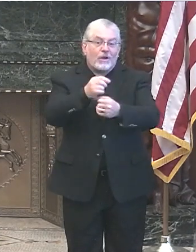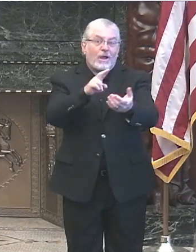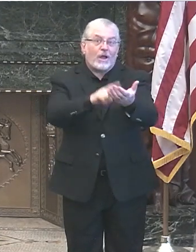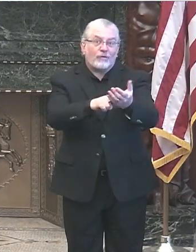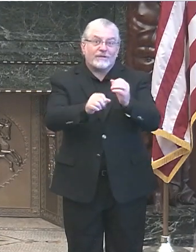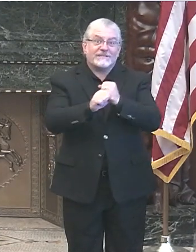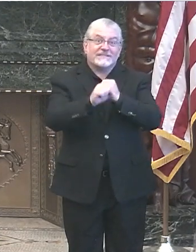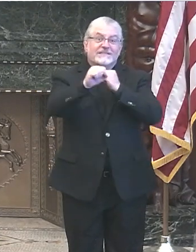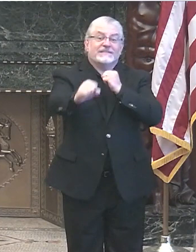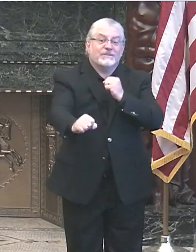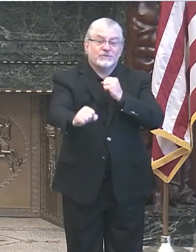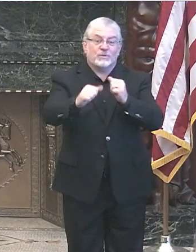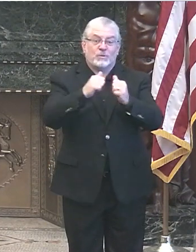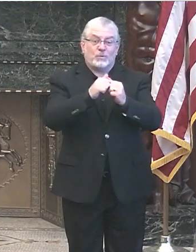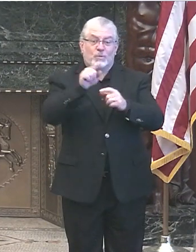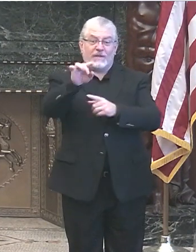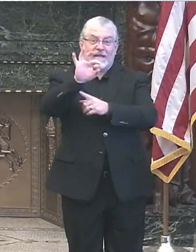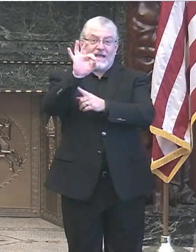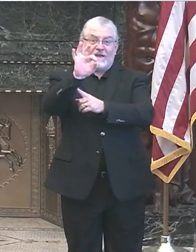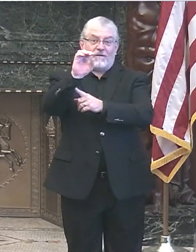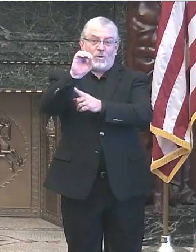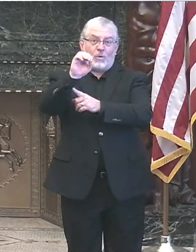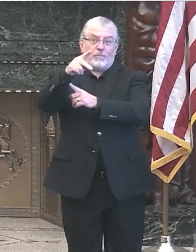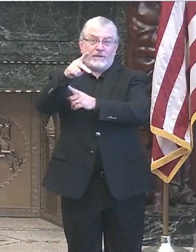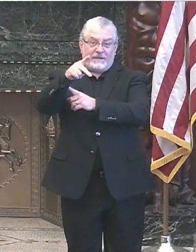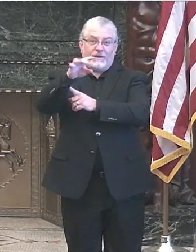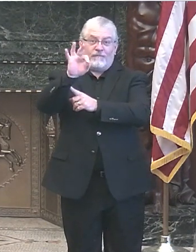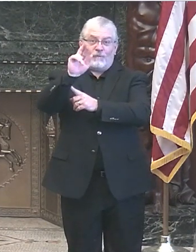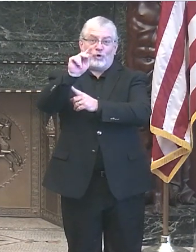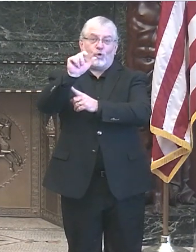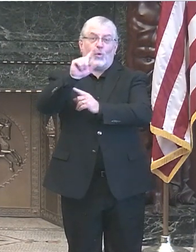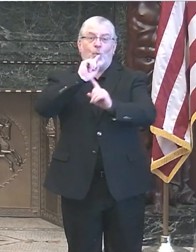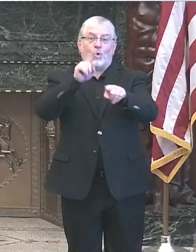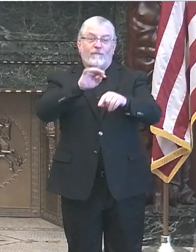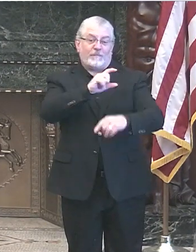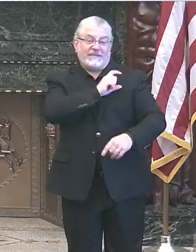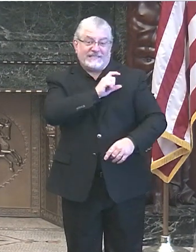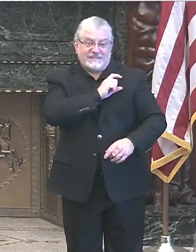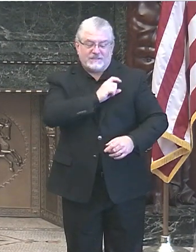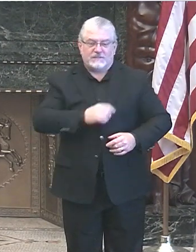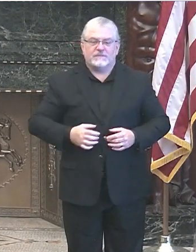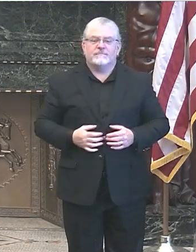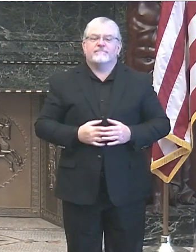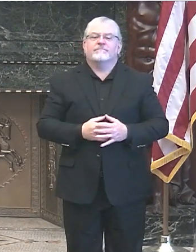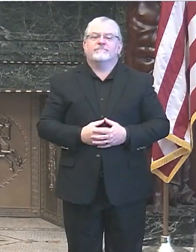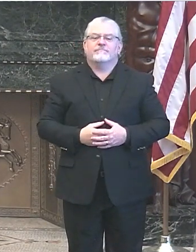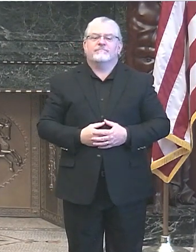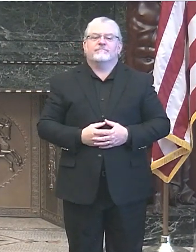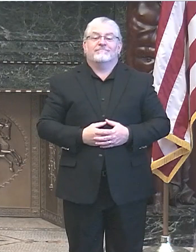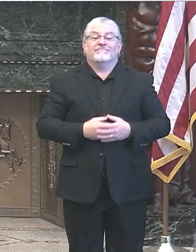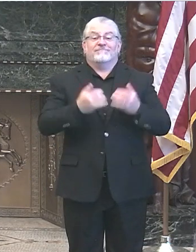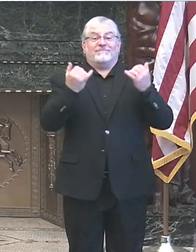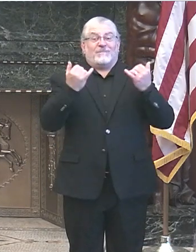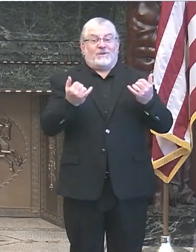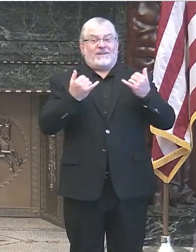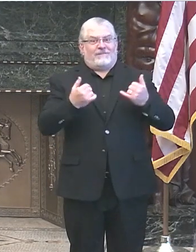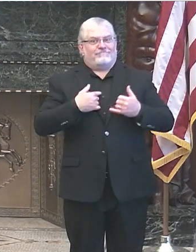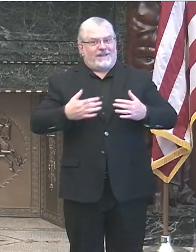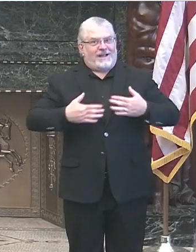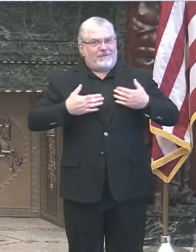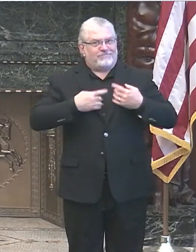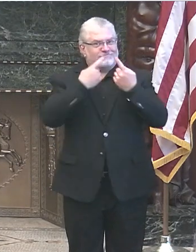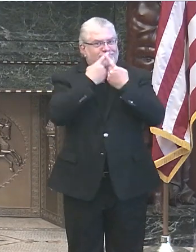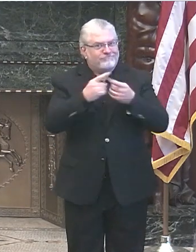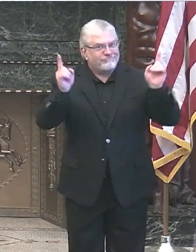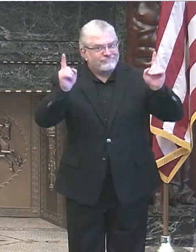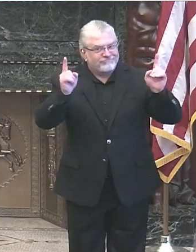that at the time we were in discussions with the other three unions about similar extensions. So today I'm proud to announce that our administration